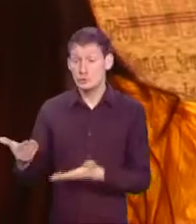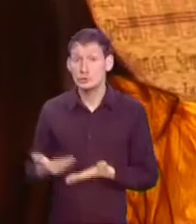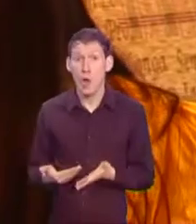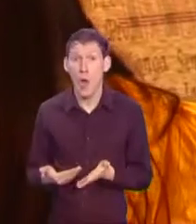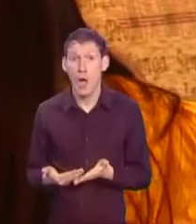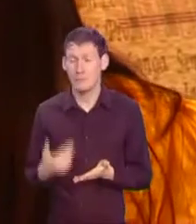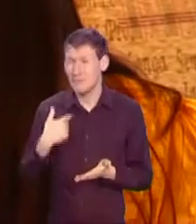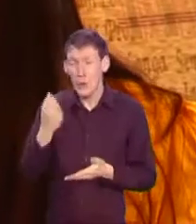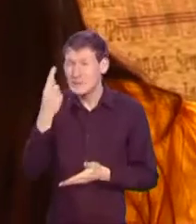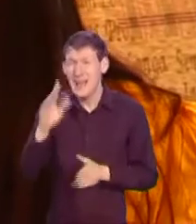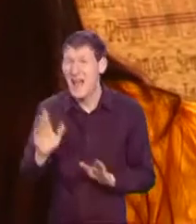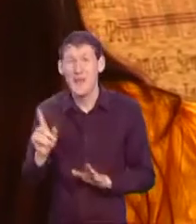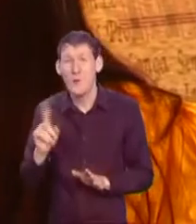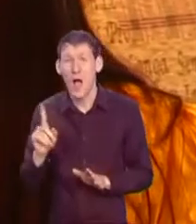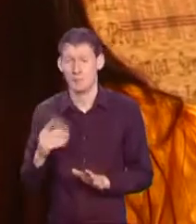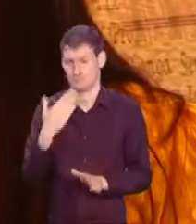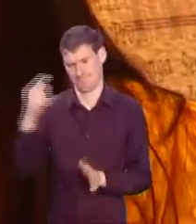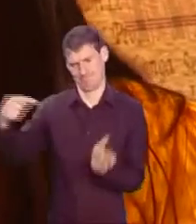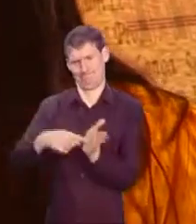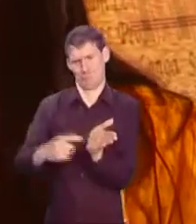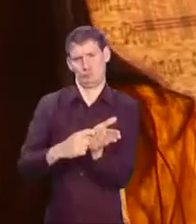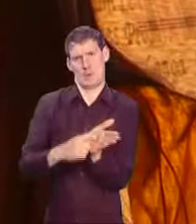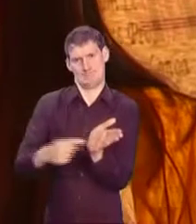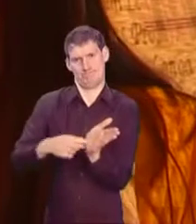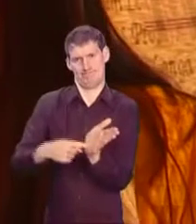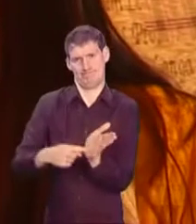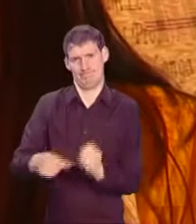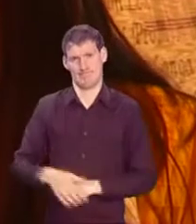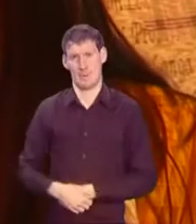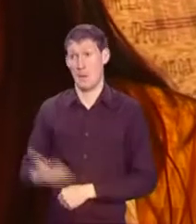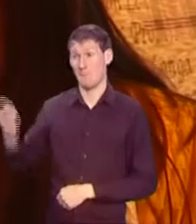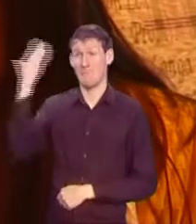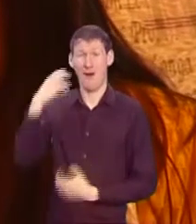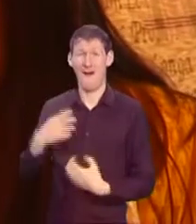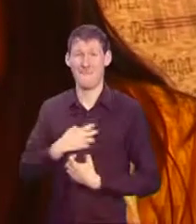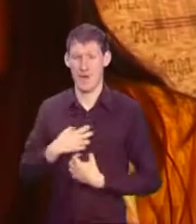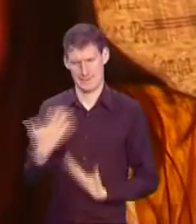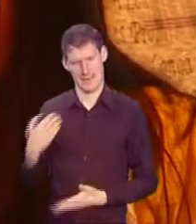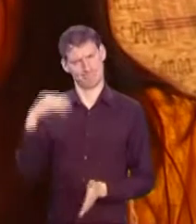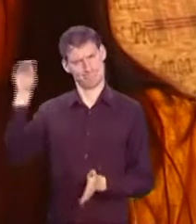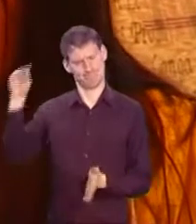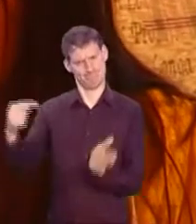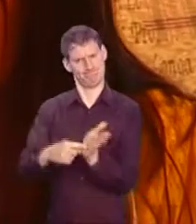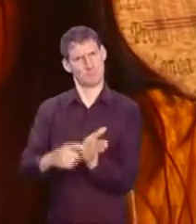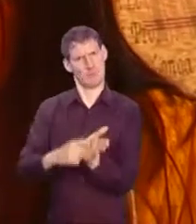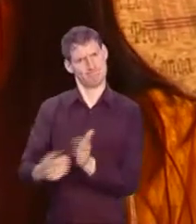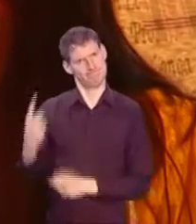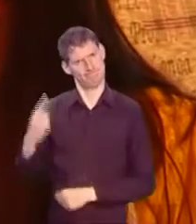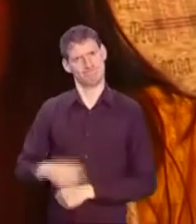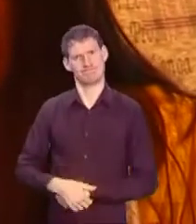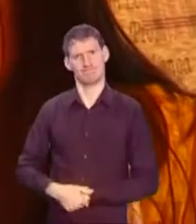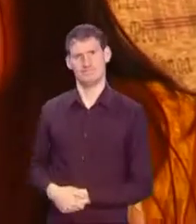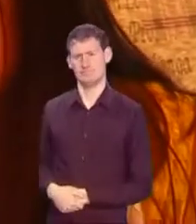getting served. If I don't understand, I just ask them to write it down. It's just that once doing it alone.